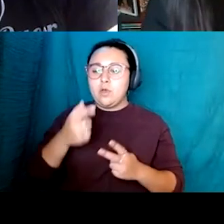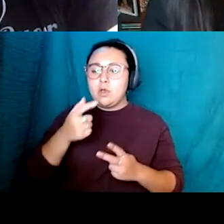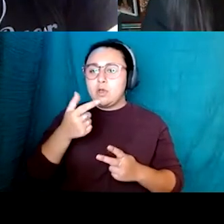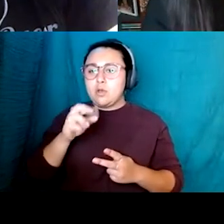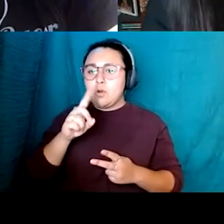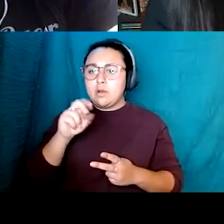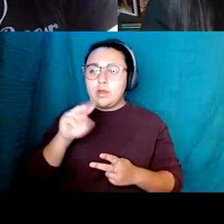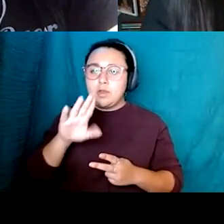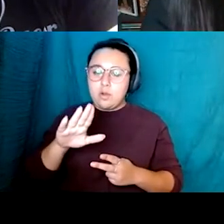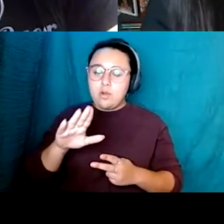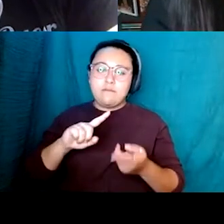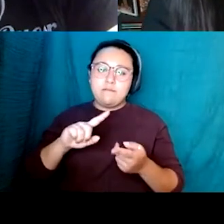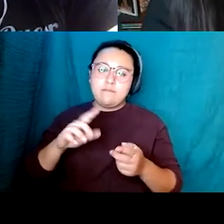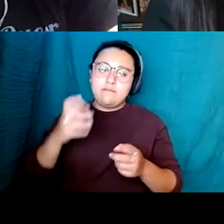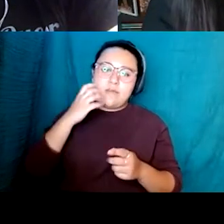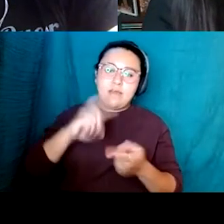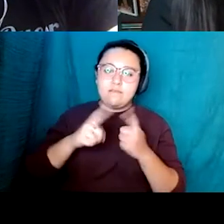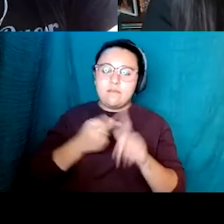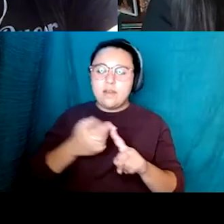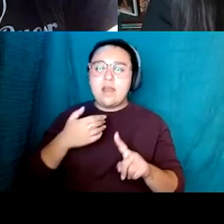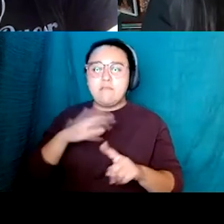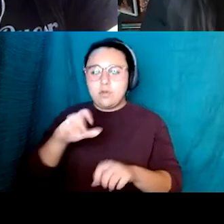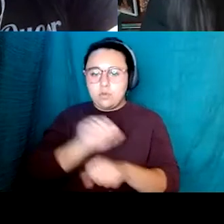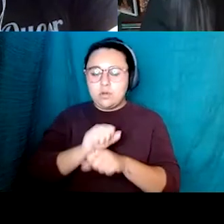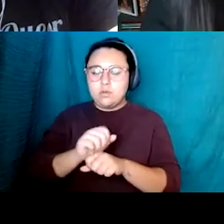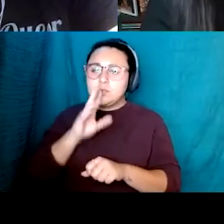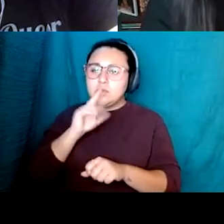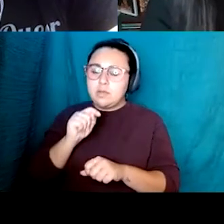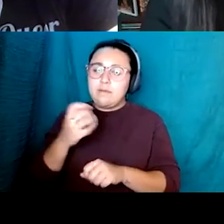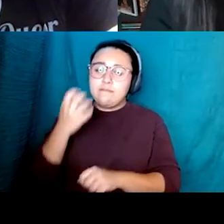book about what we'll talk about when we talk about fat,